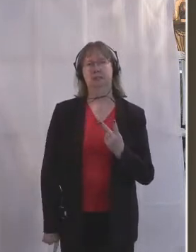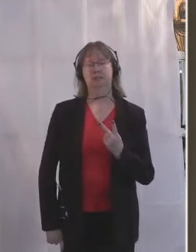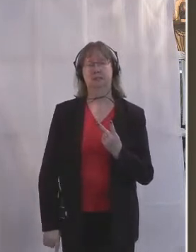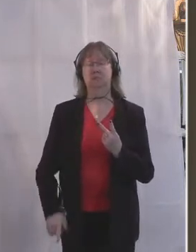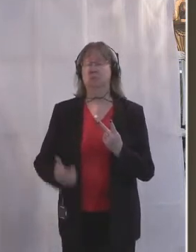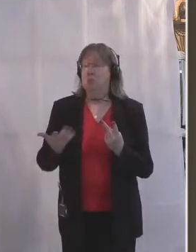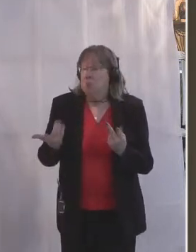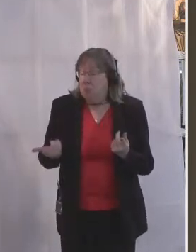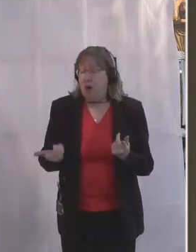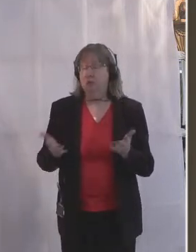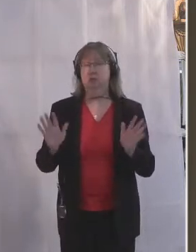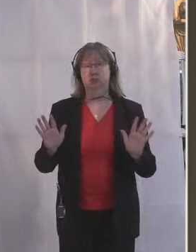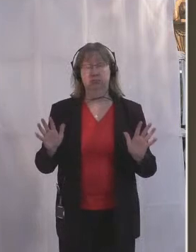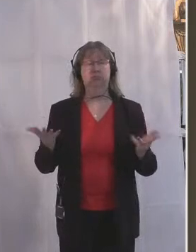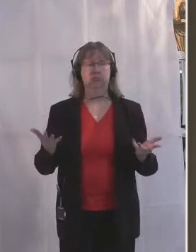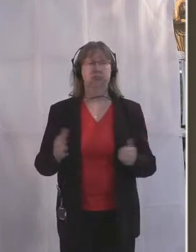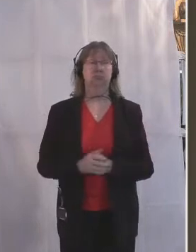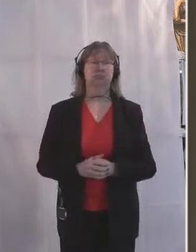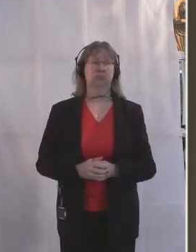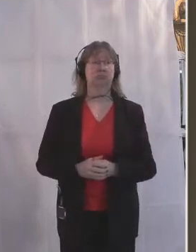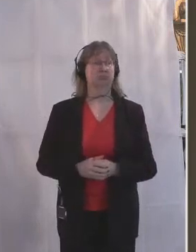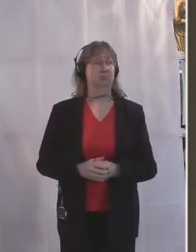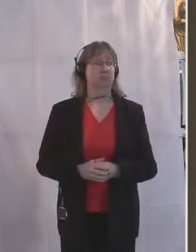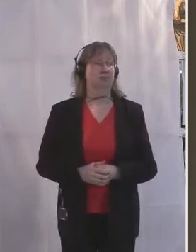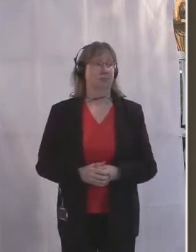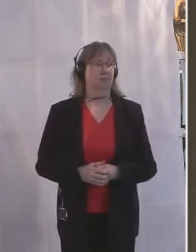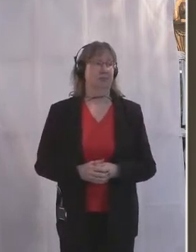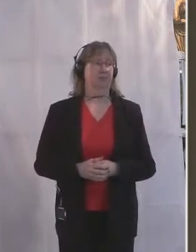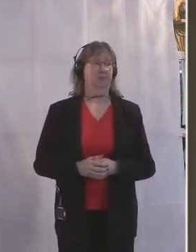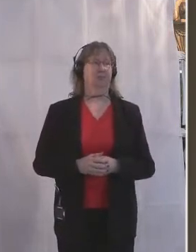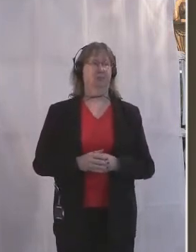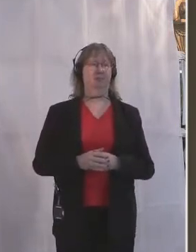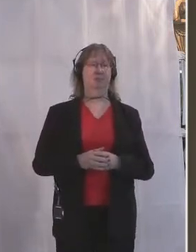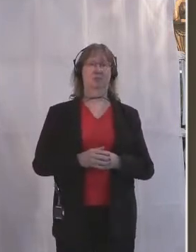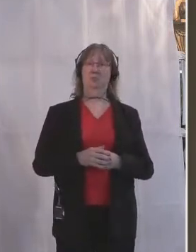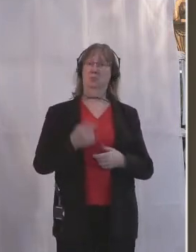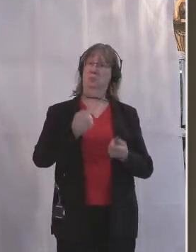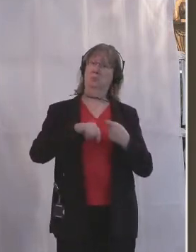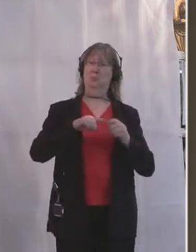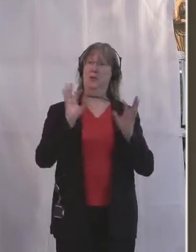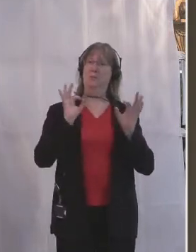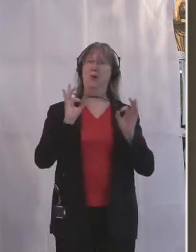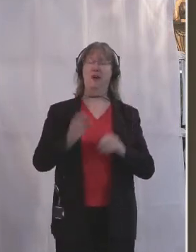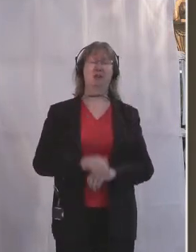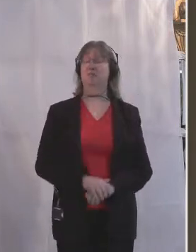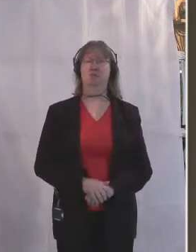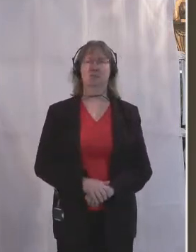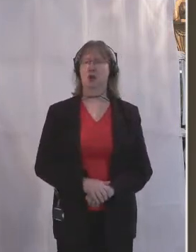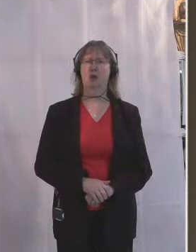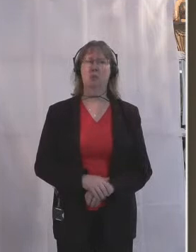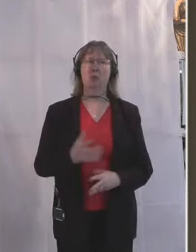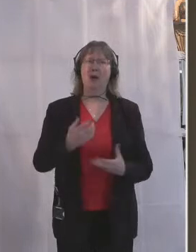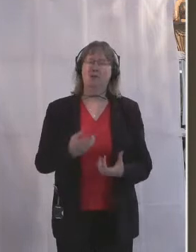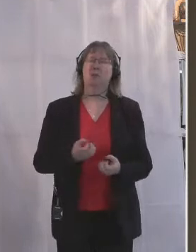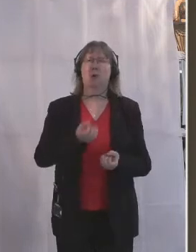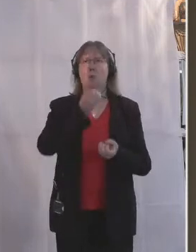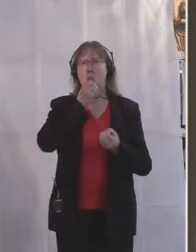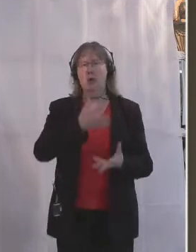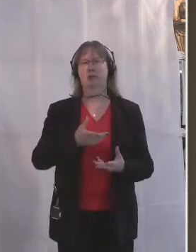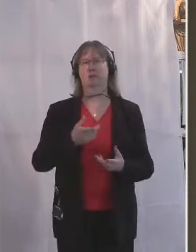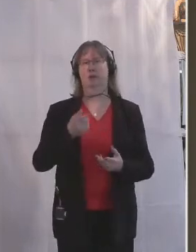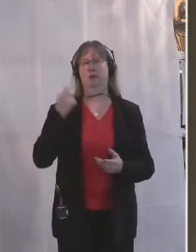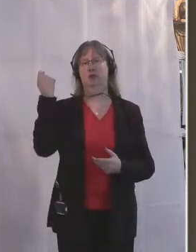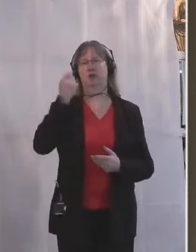you know, they're areas that we've definitely got to make some improvements on, but we've got some wonderful success stories, and